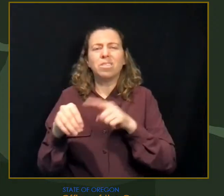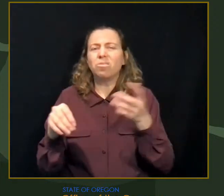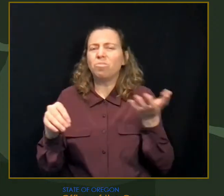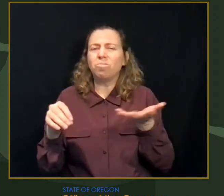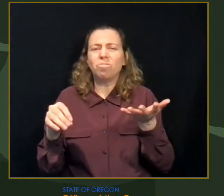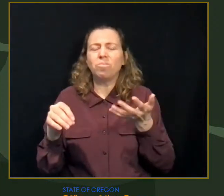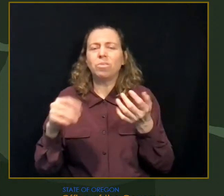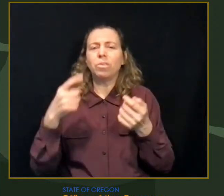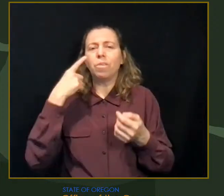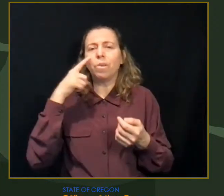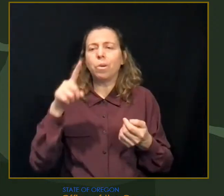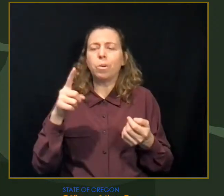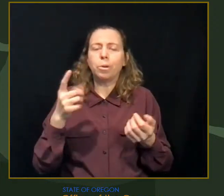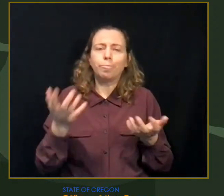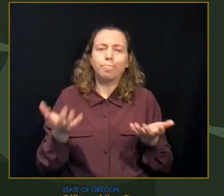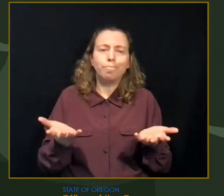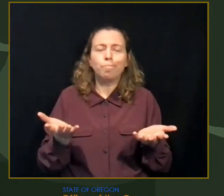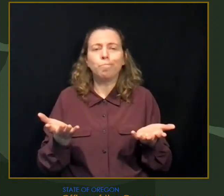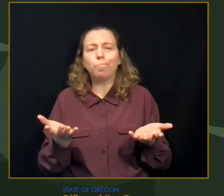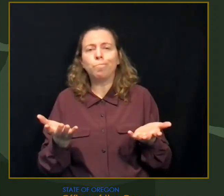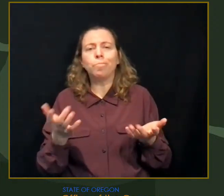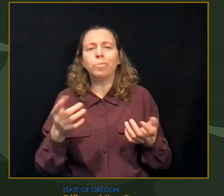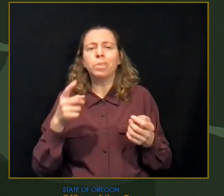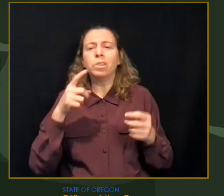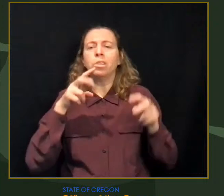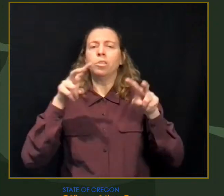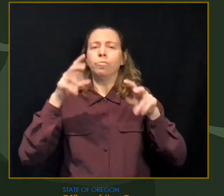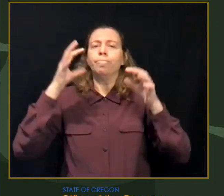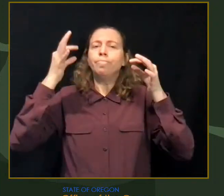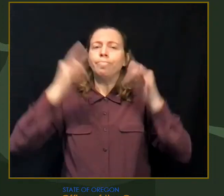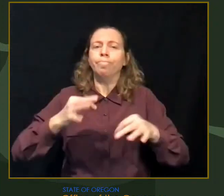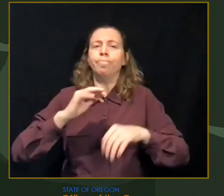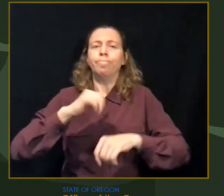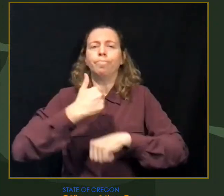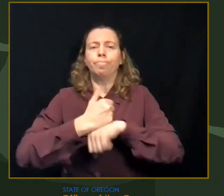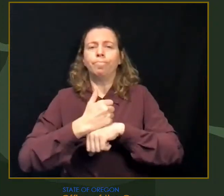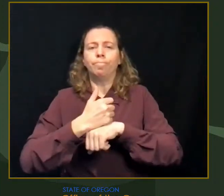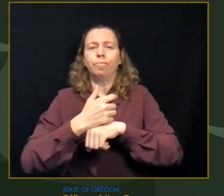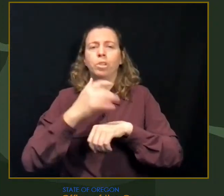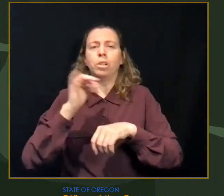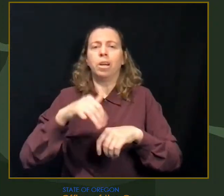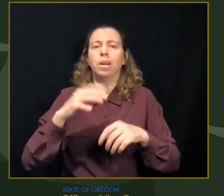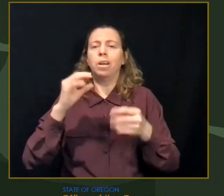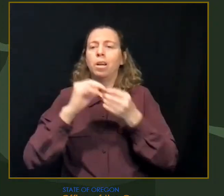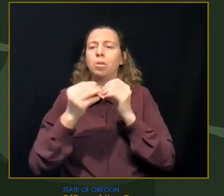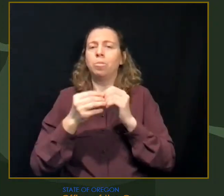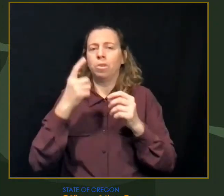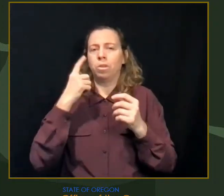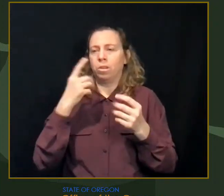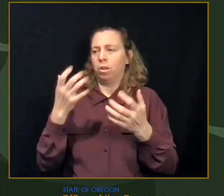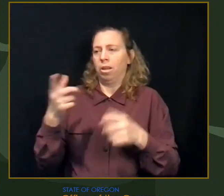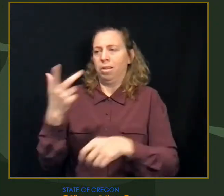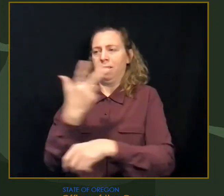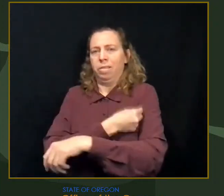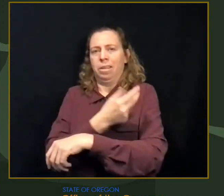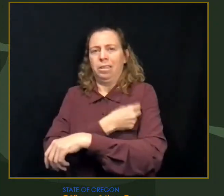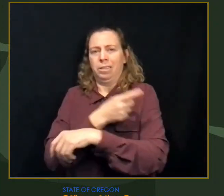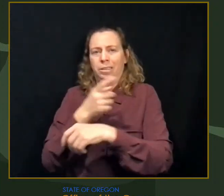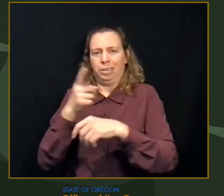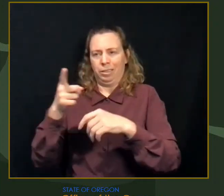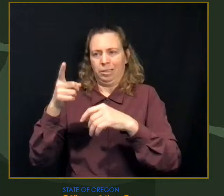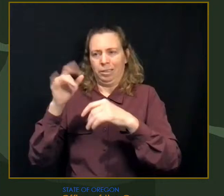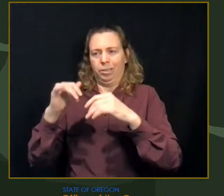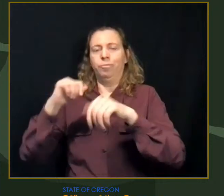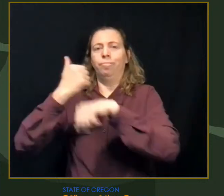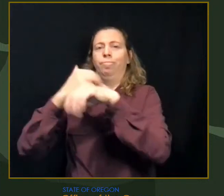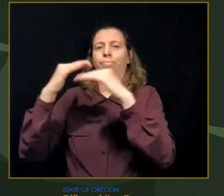been vaccinated. Can you give me a specific percentage? Thank you. Thank you, Ben. The answer is no. What